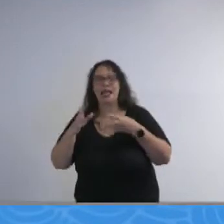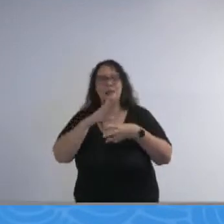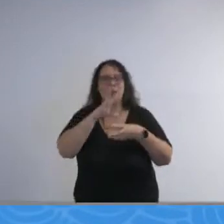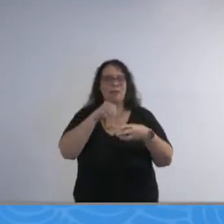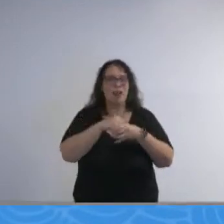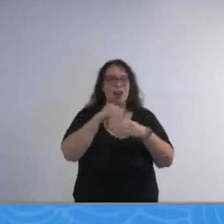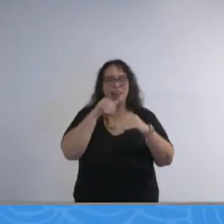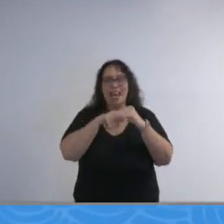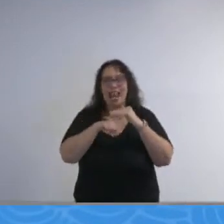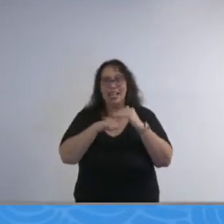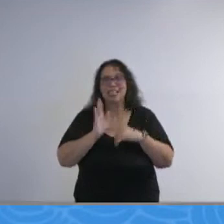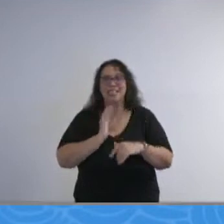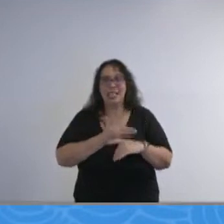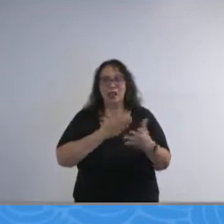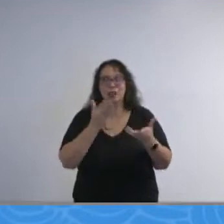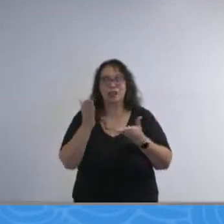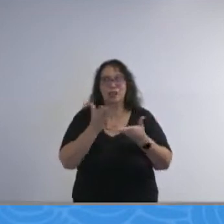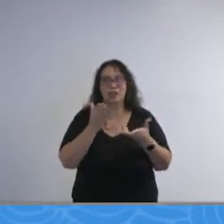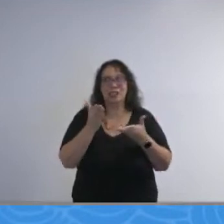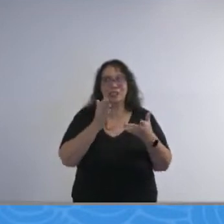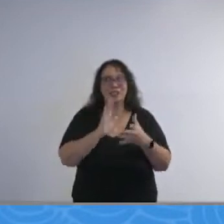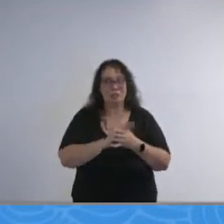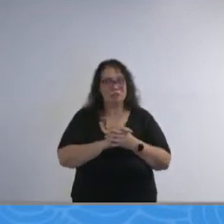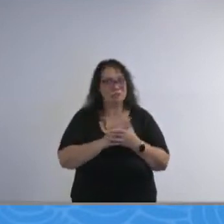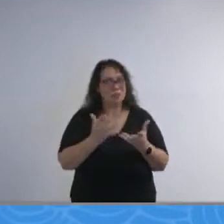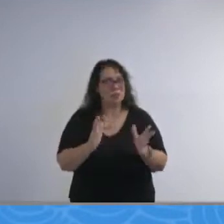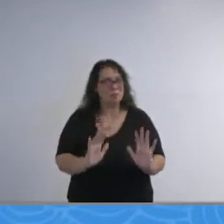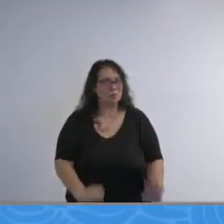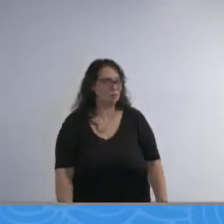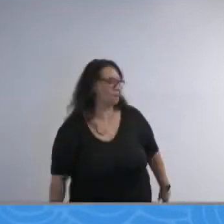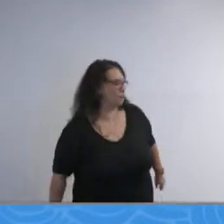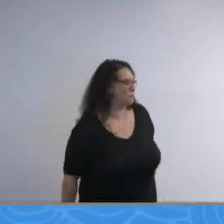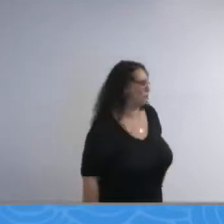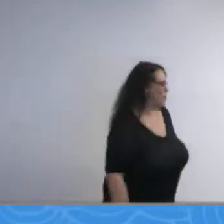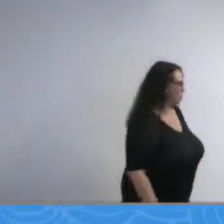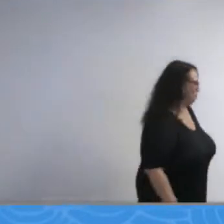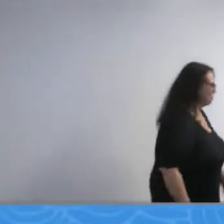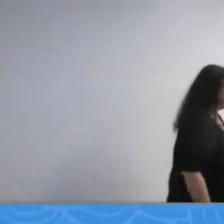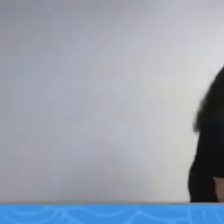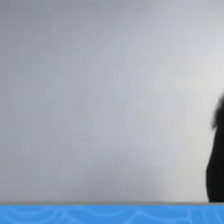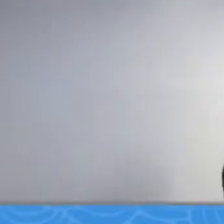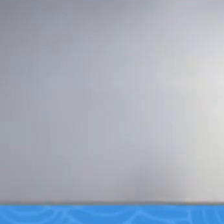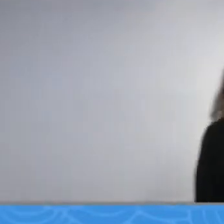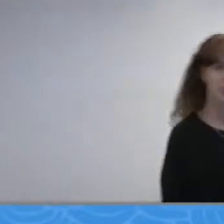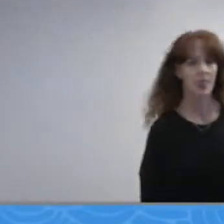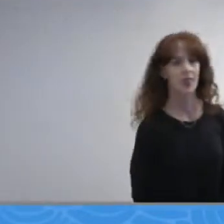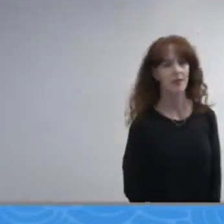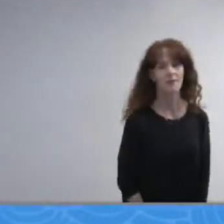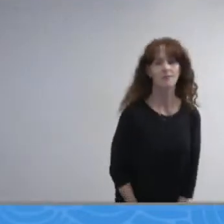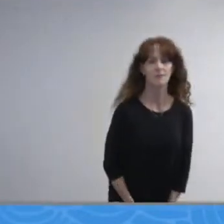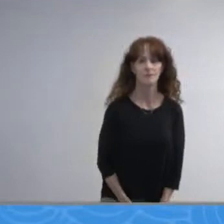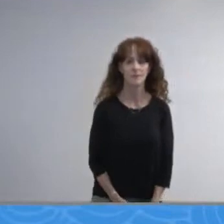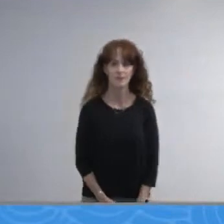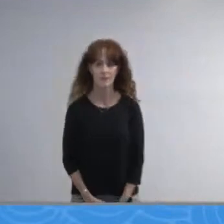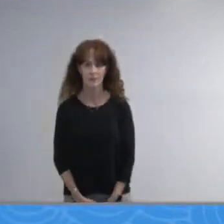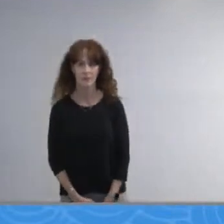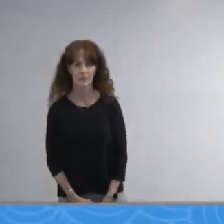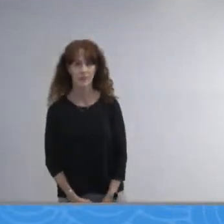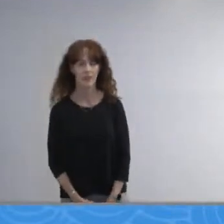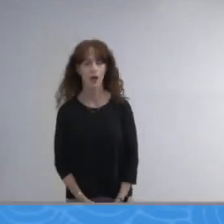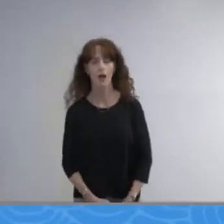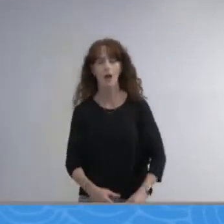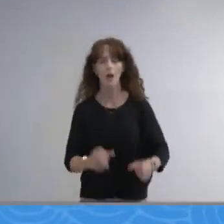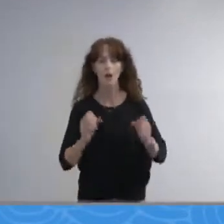services. That's what I have. Okay, Marisol, we have one